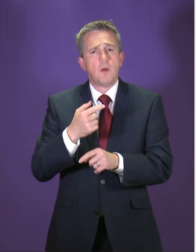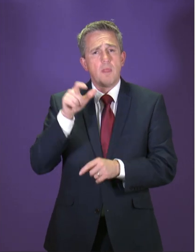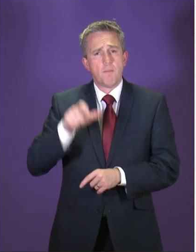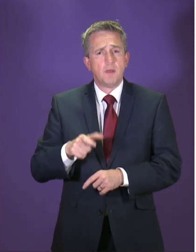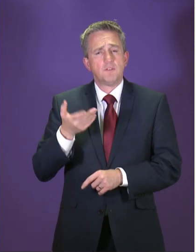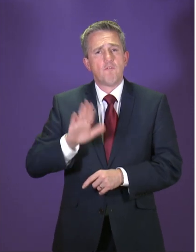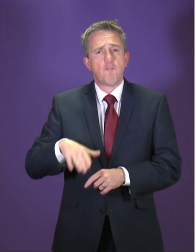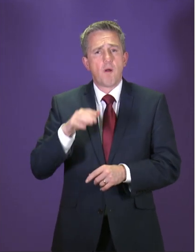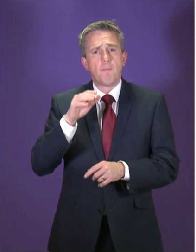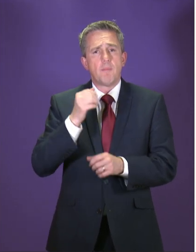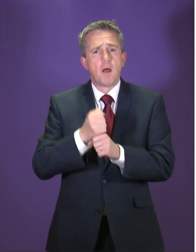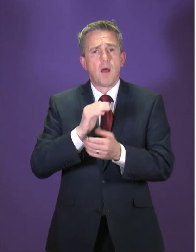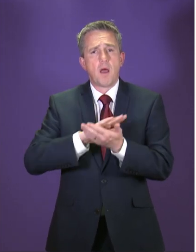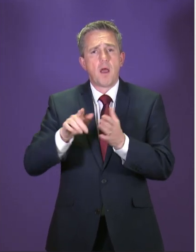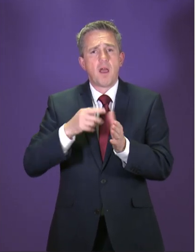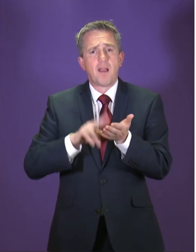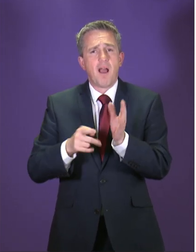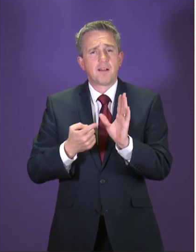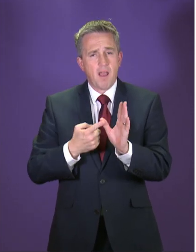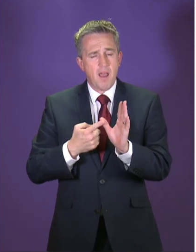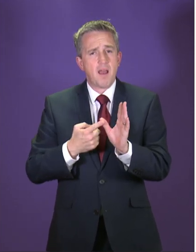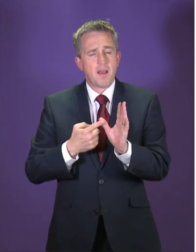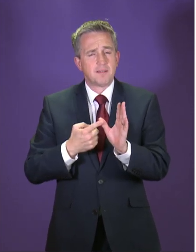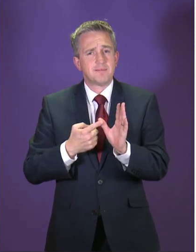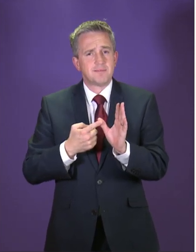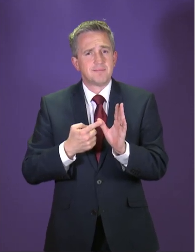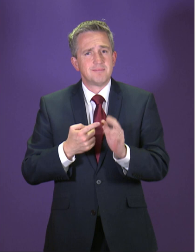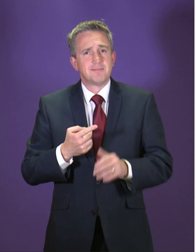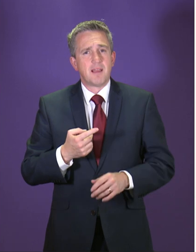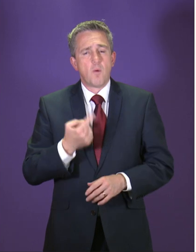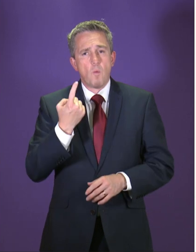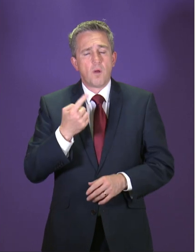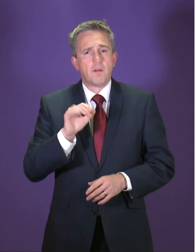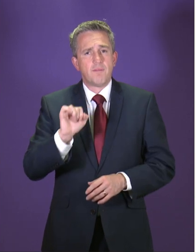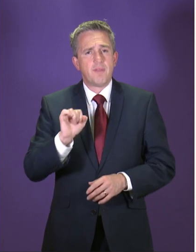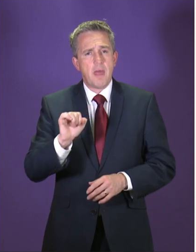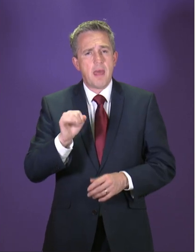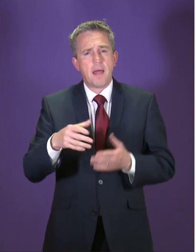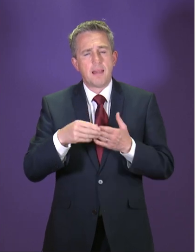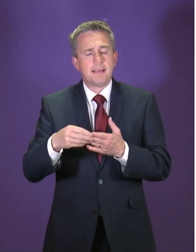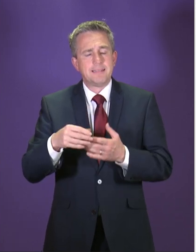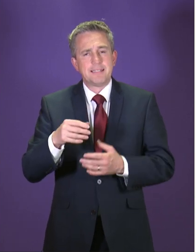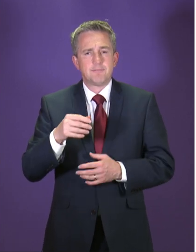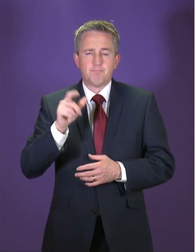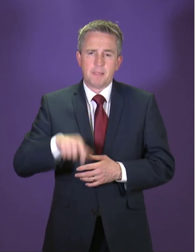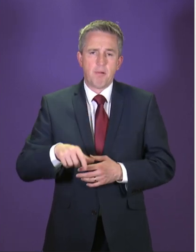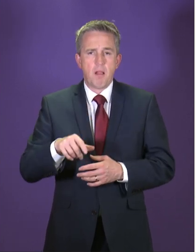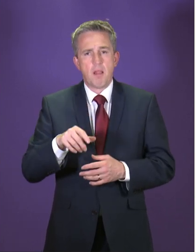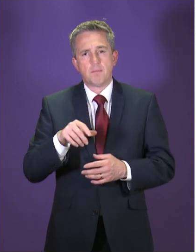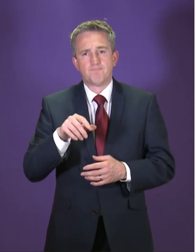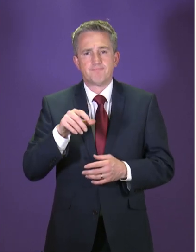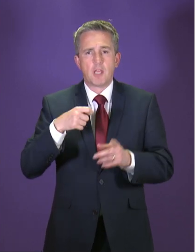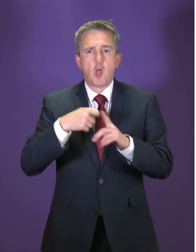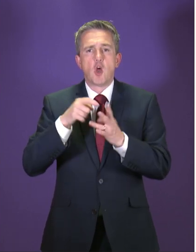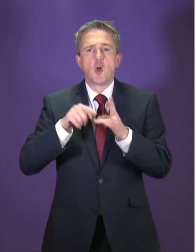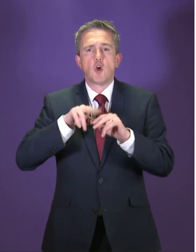representatives last night, and I'm conscious that one of the country's leading sons, Kofi Annan, the first black